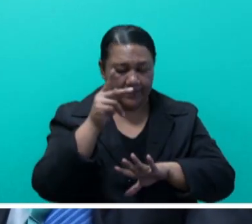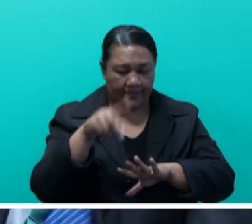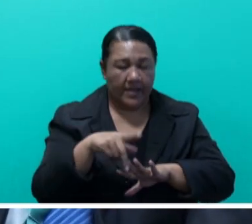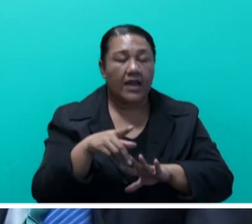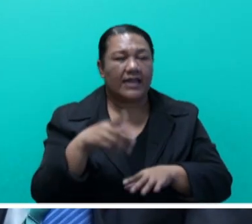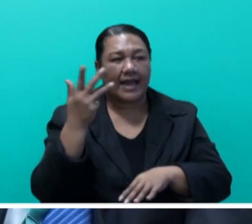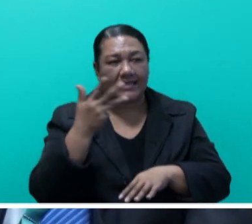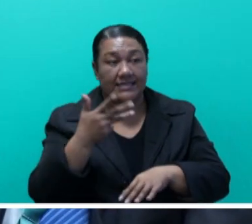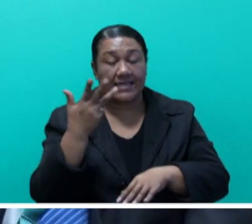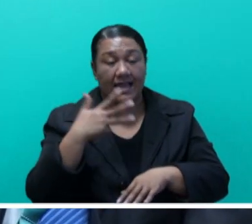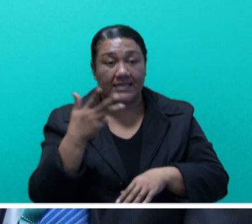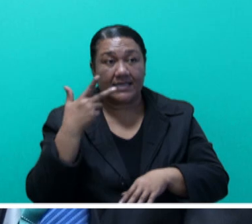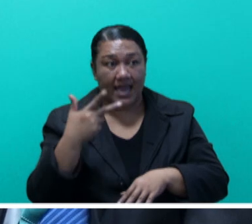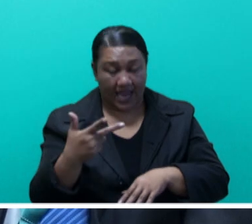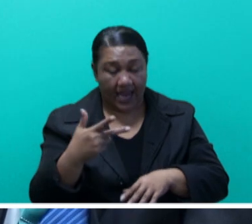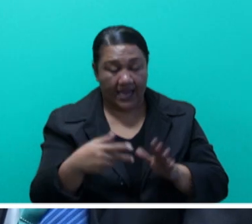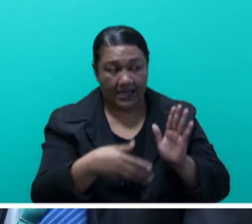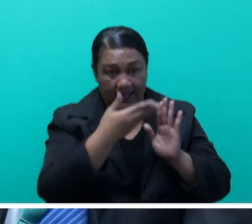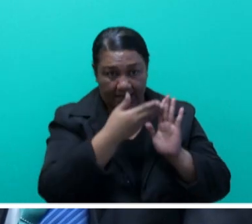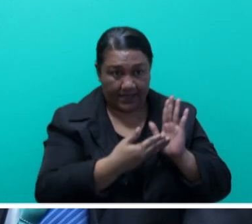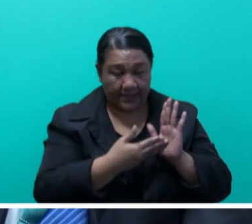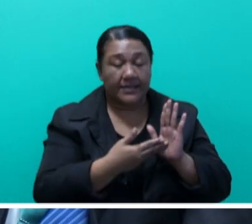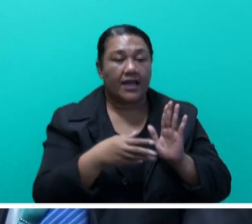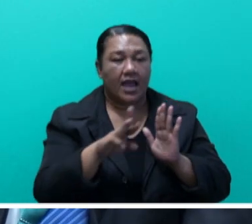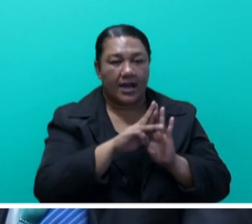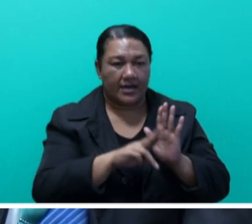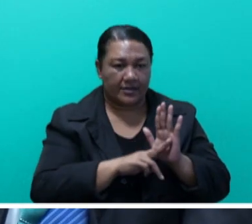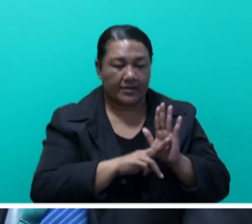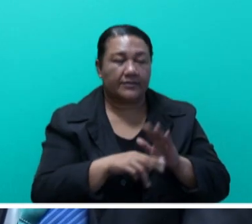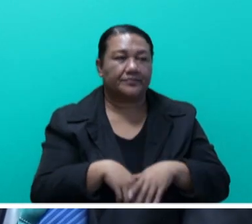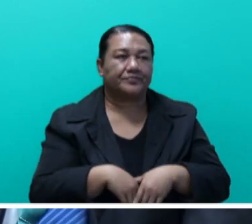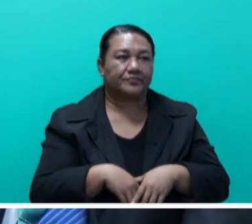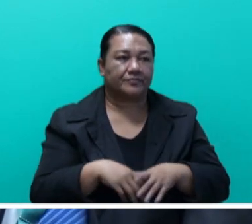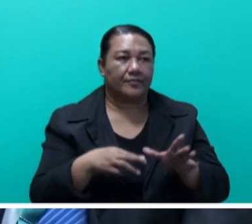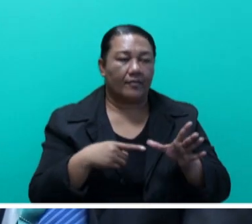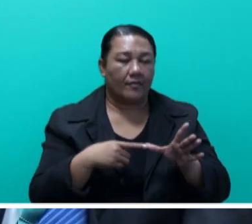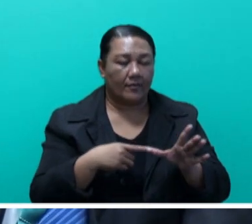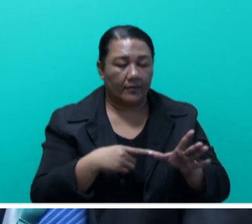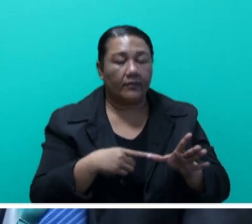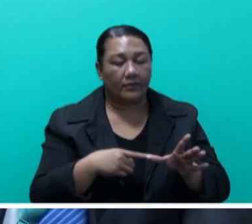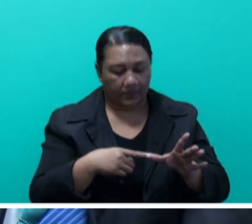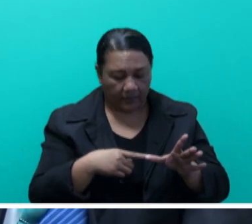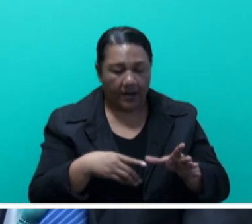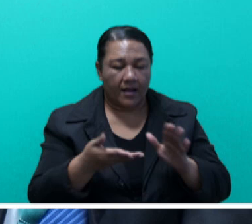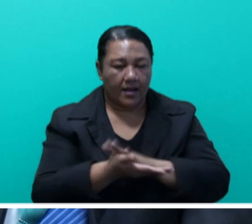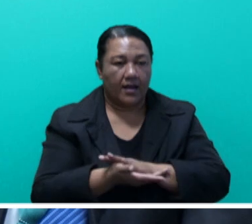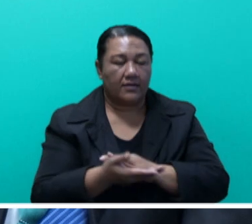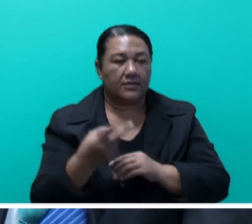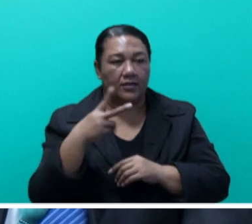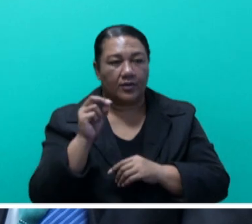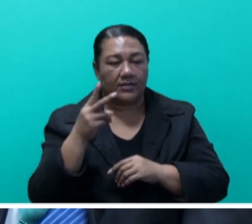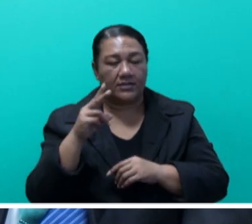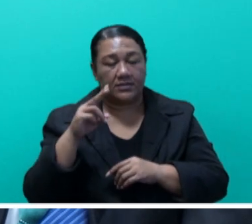1998 and its corresponding regulations under the Land Transport Regulations 2000.